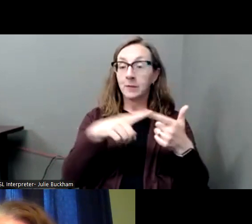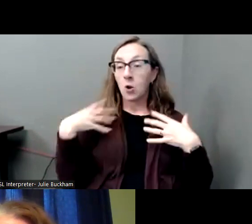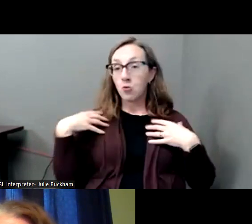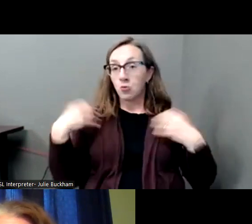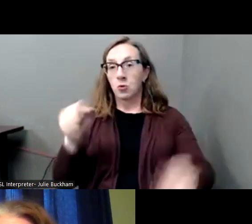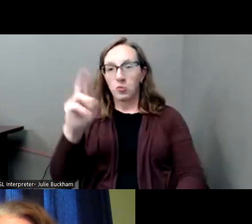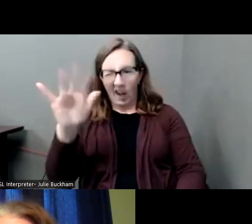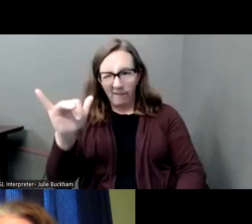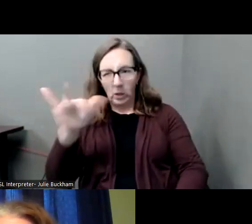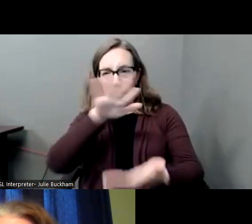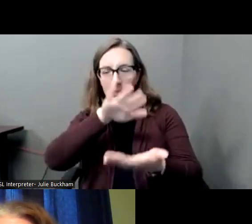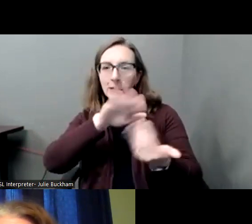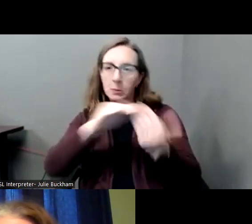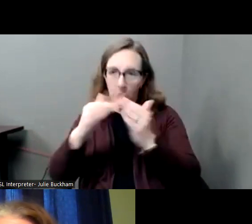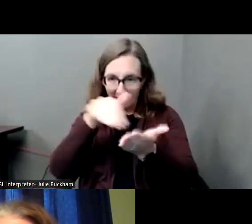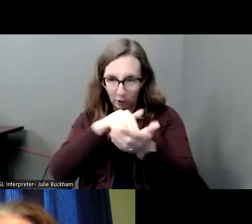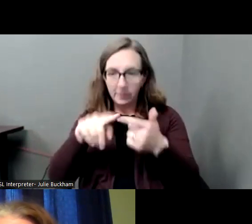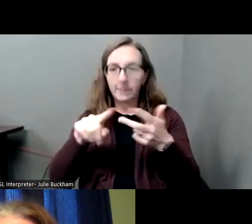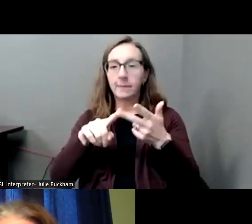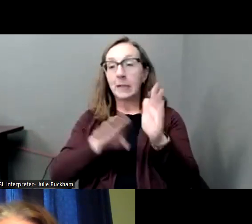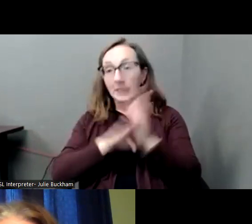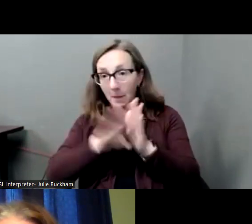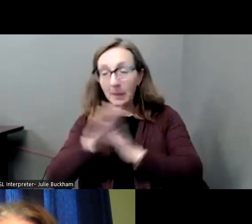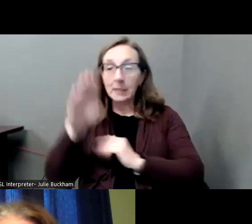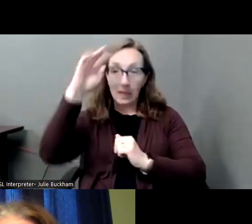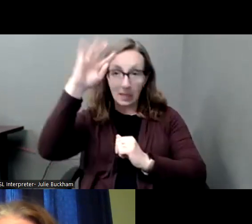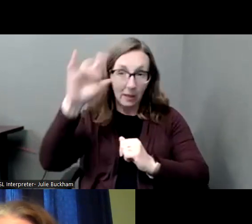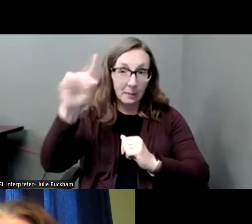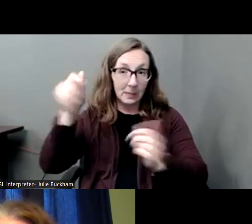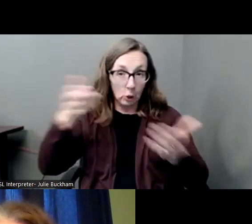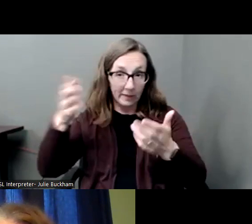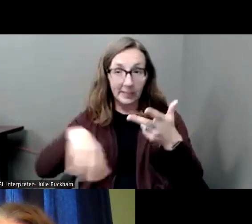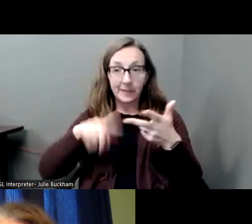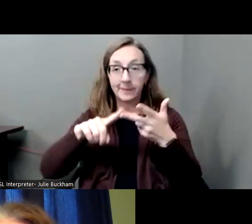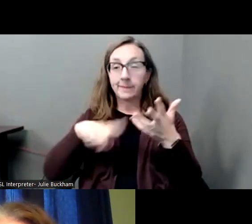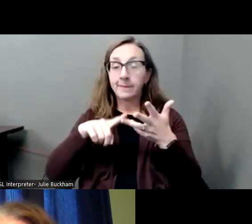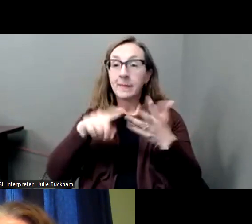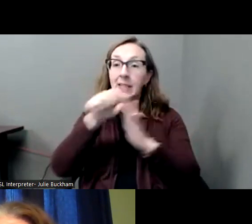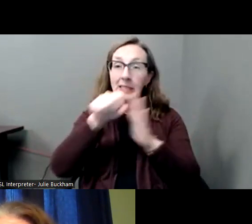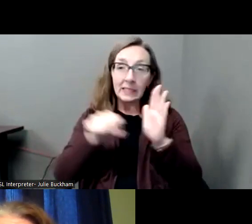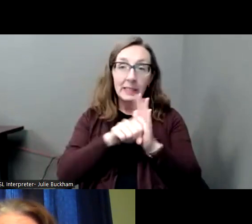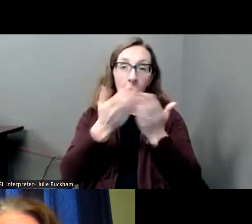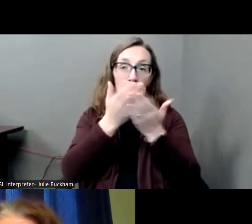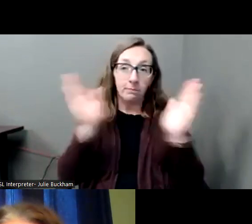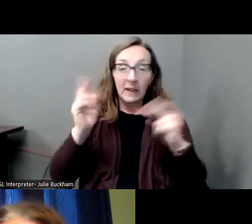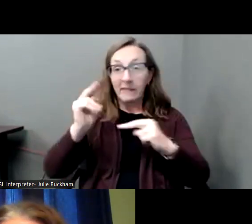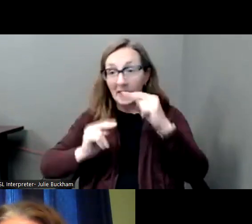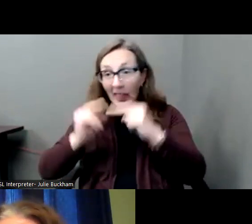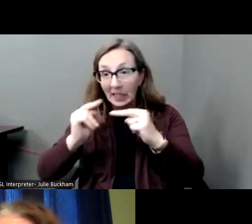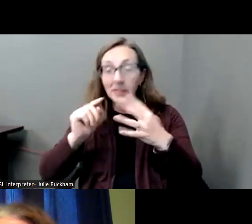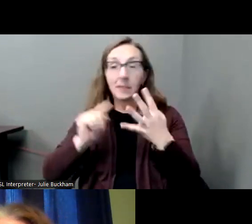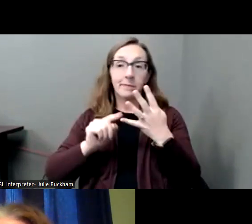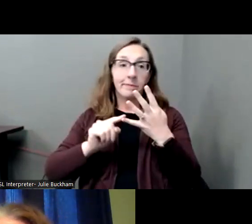centers, developmental and intellectual disability services, state facilities,